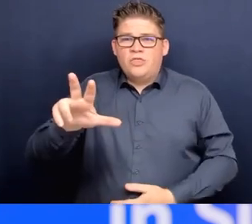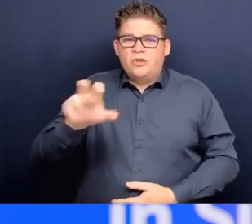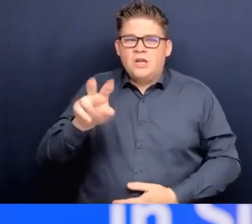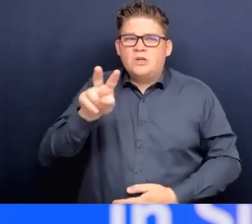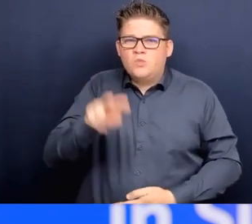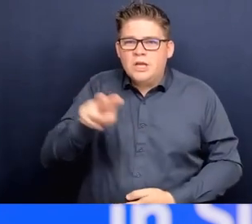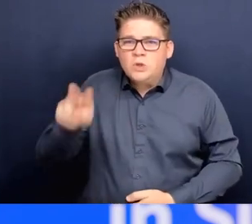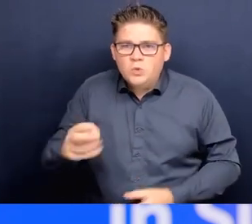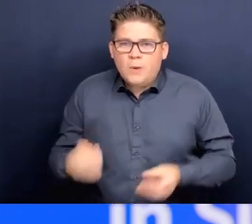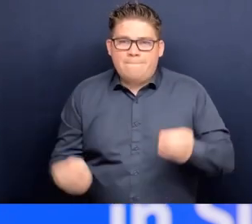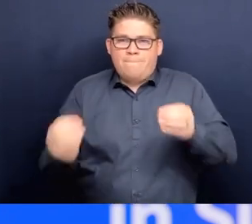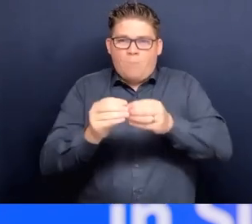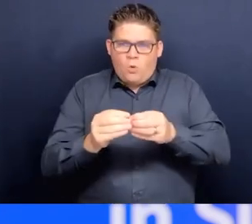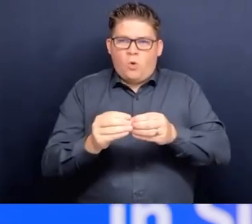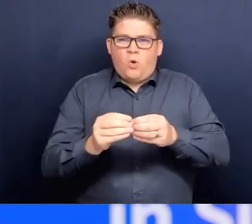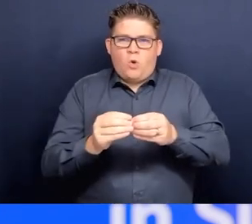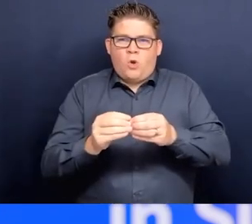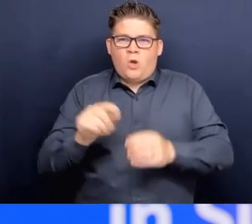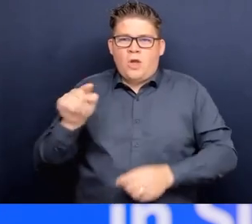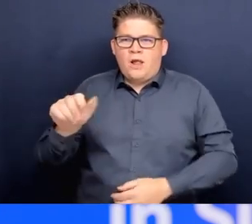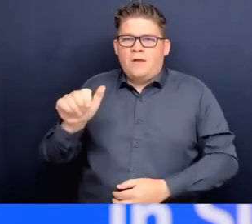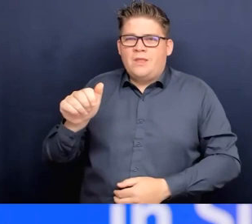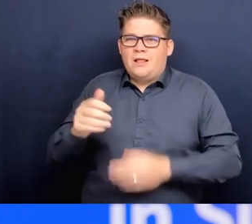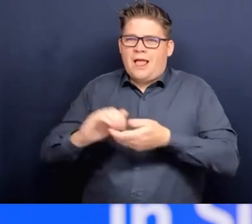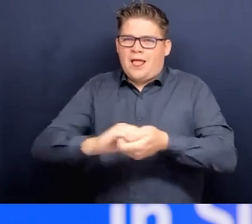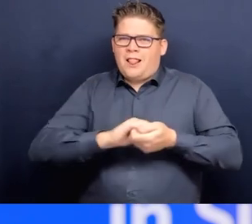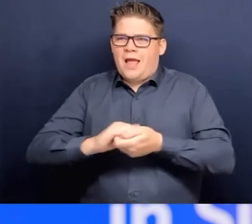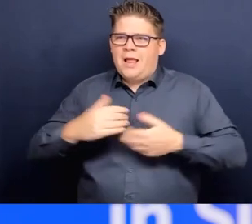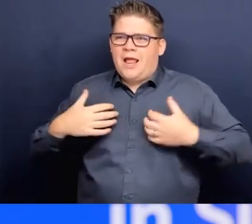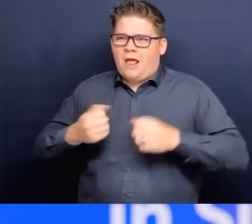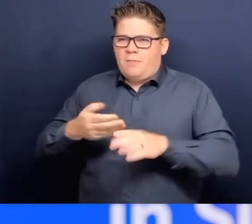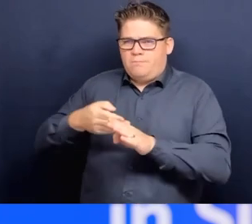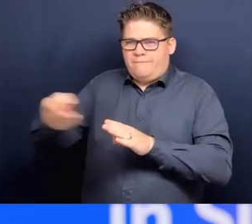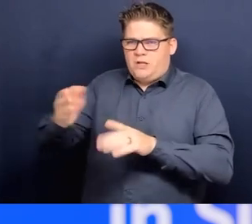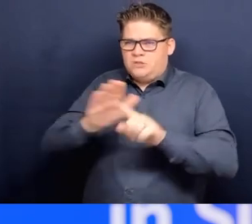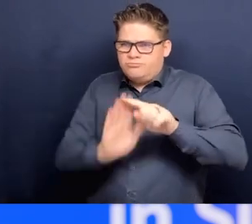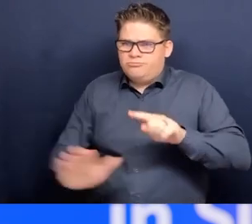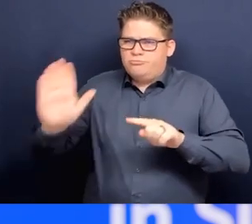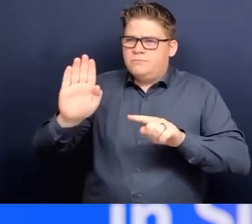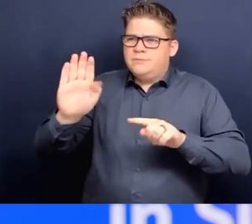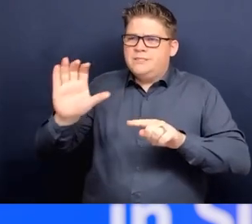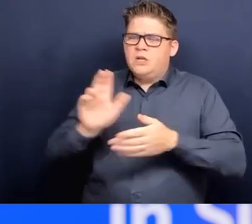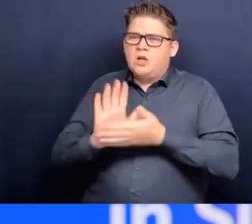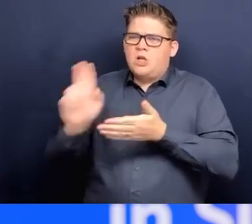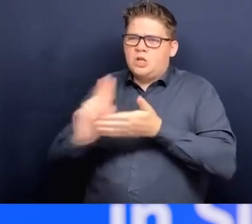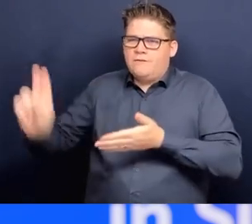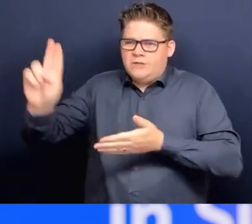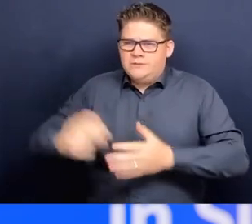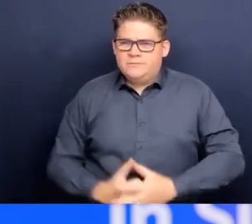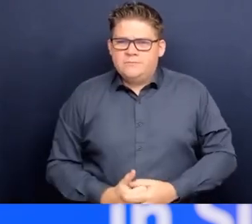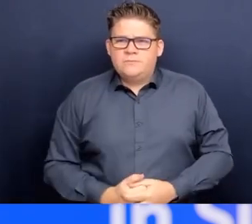professionals, including 322 more allied health professionals across public post-secondary institutions throughout BC,